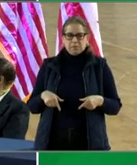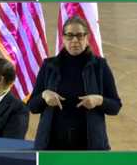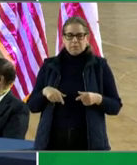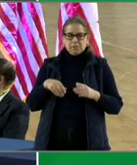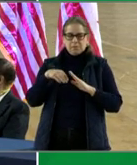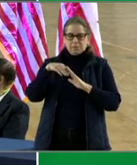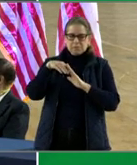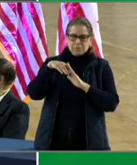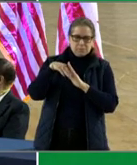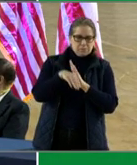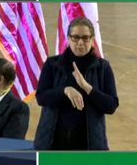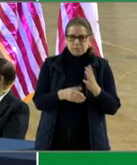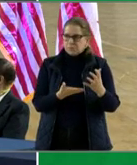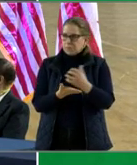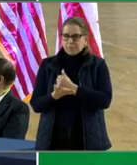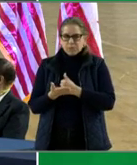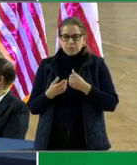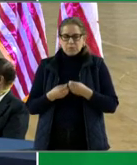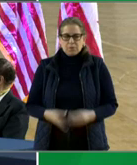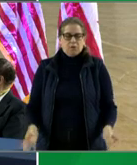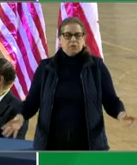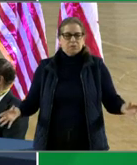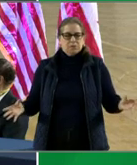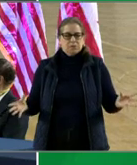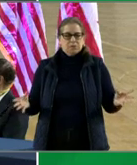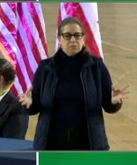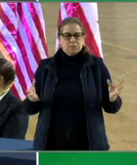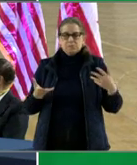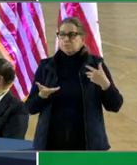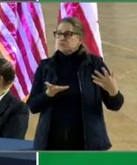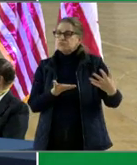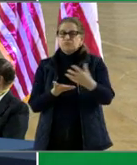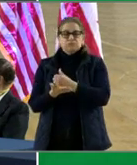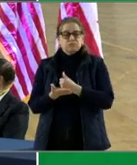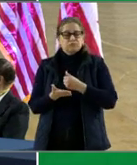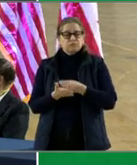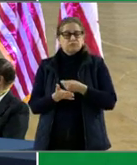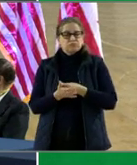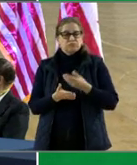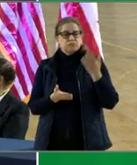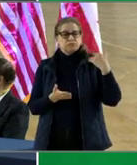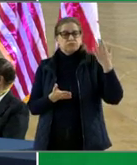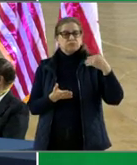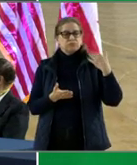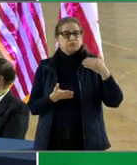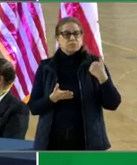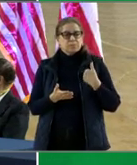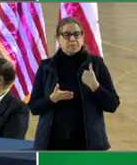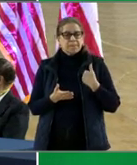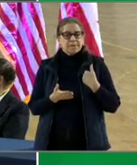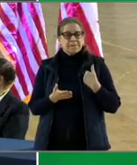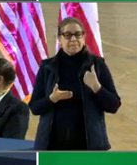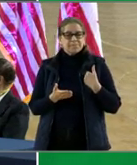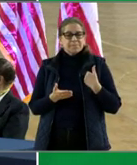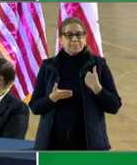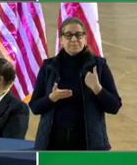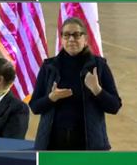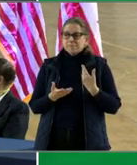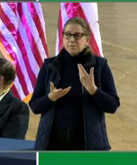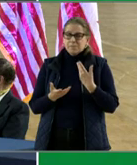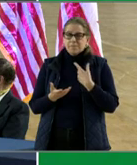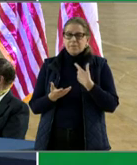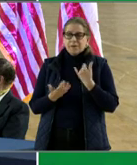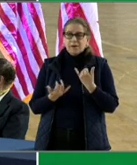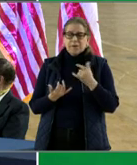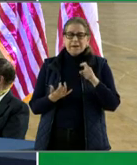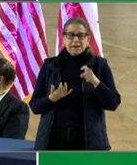We expect the CFO to confirm what those declining revenues are, and we will have to make changes. The